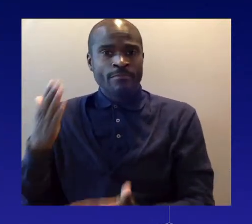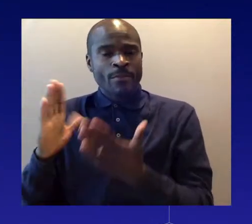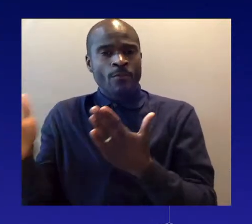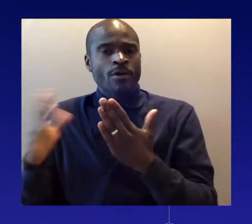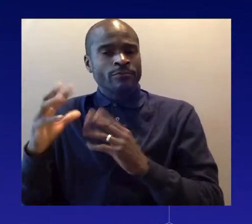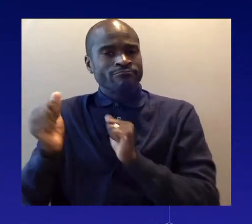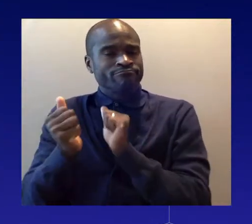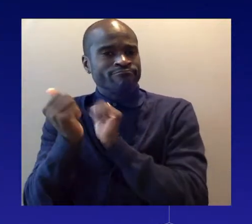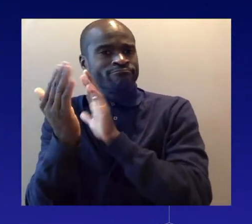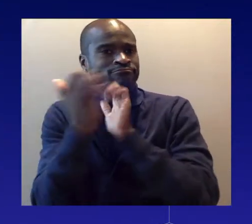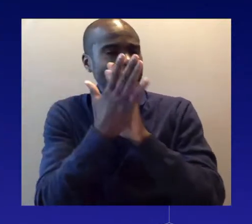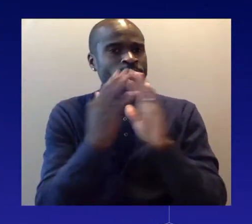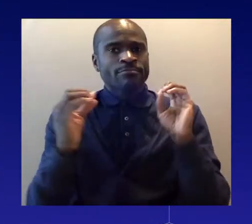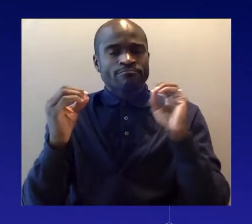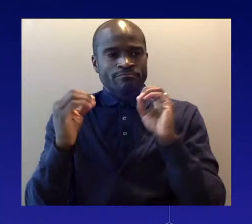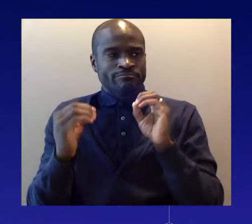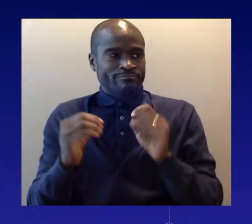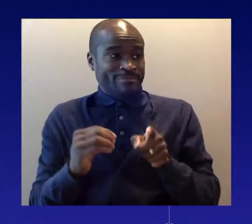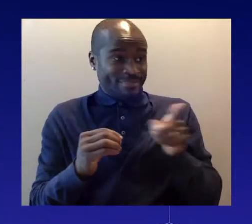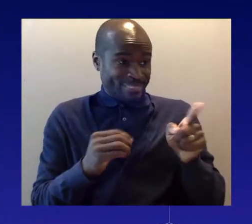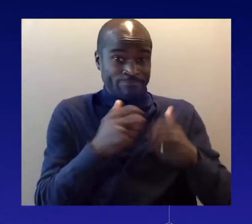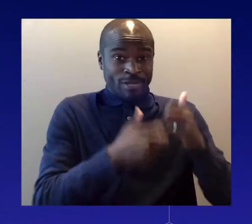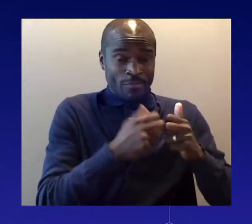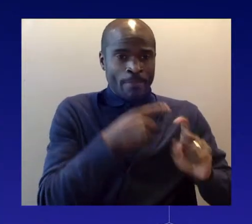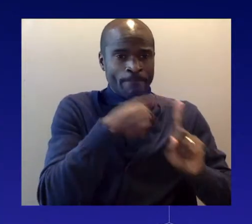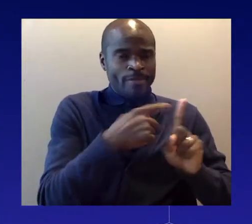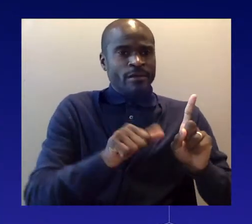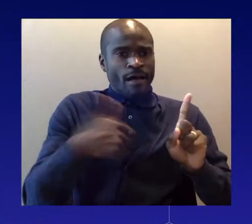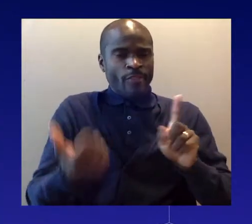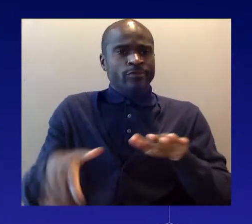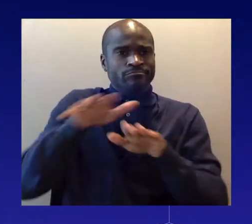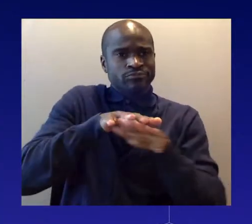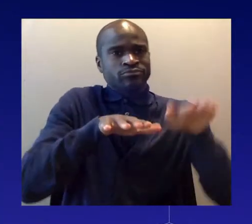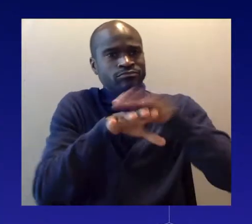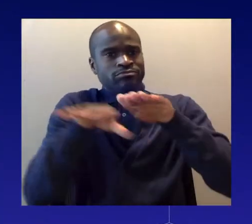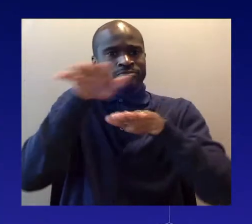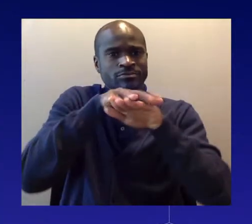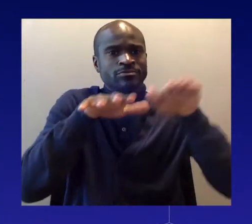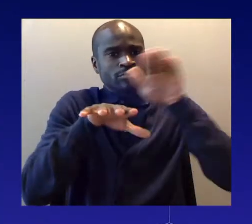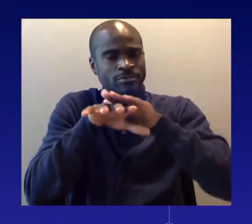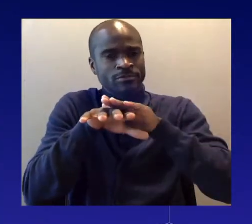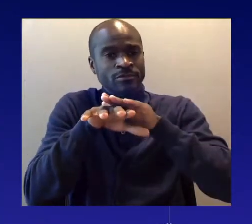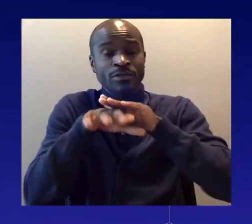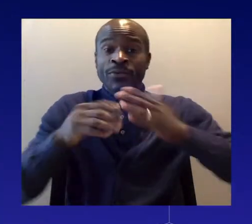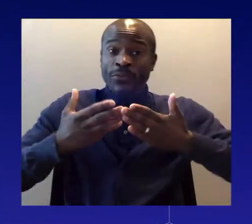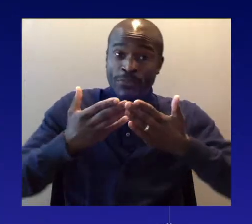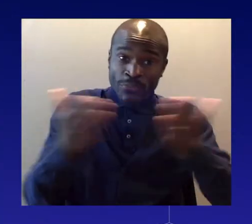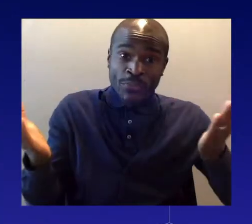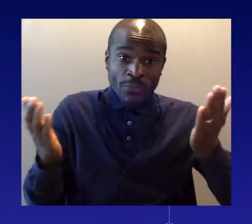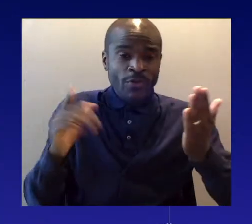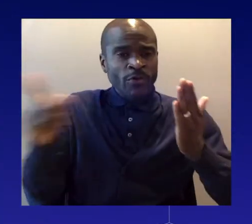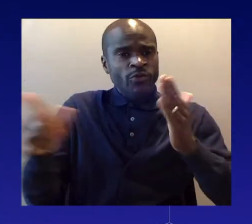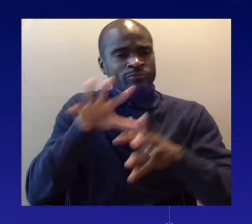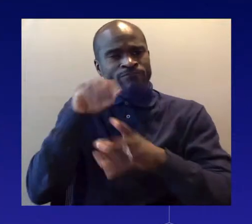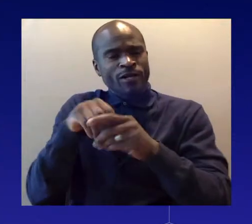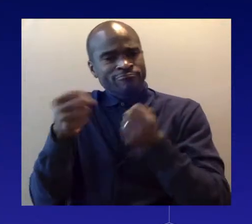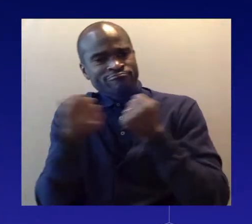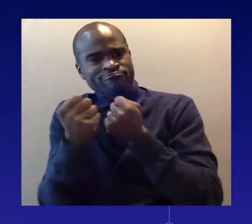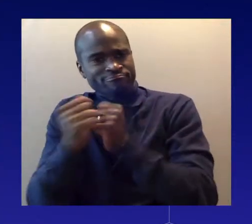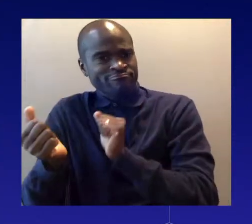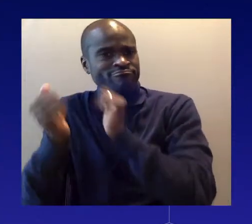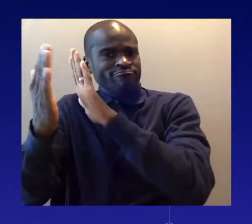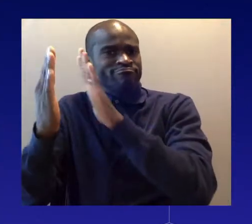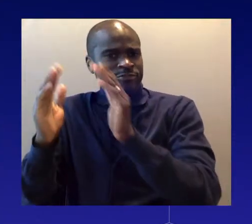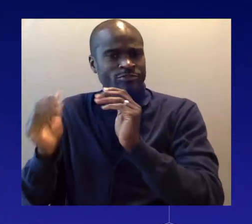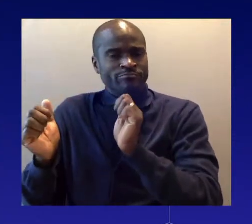stream for the work that you represent and the actions, big and small, that you take every day to advance equity. Your passion,